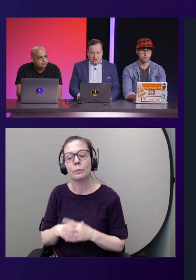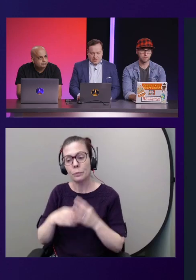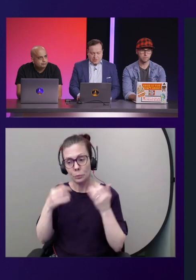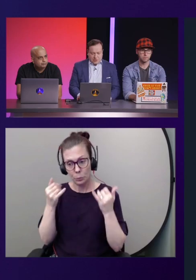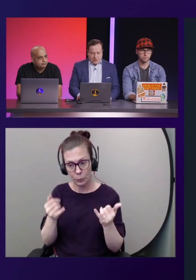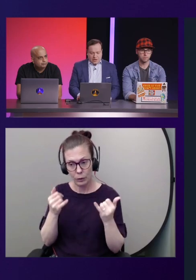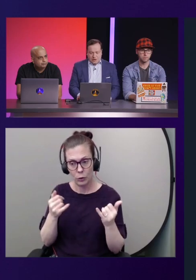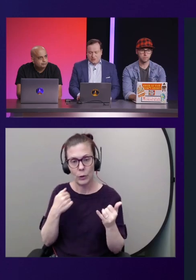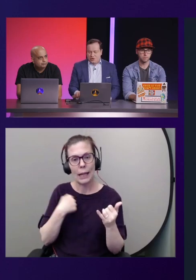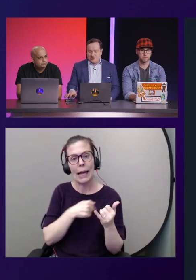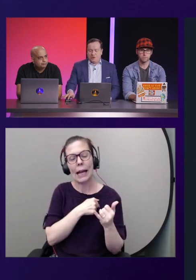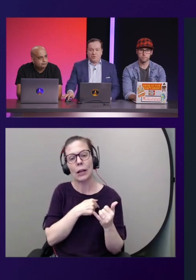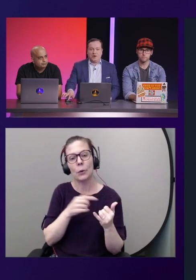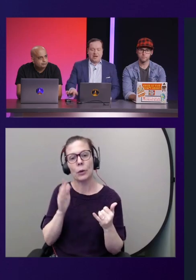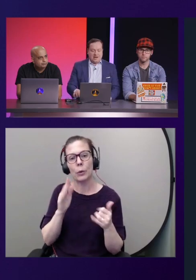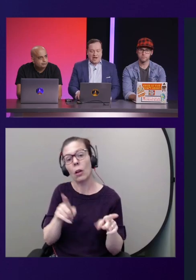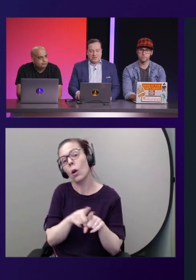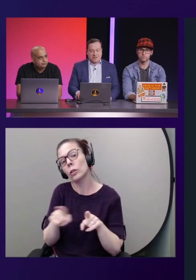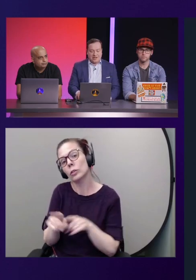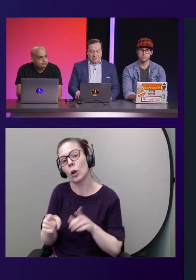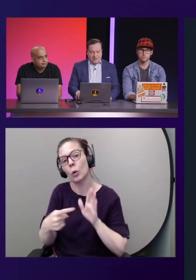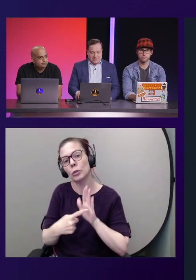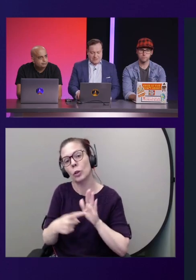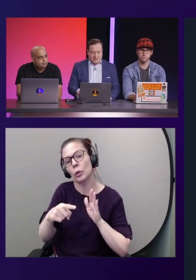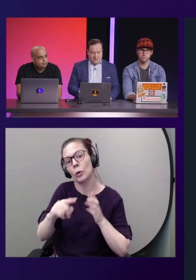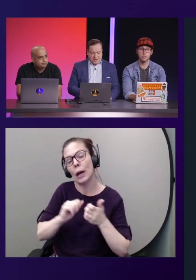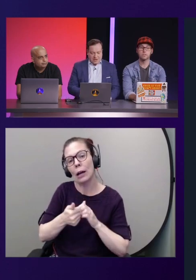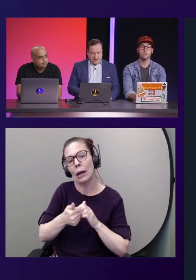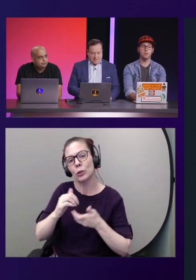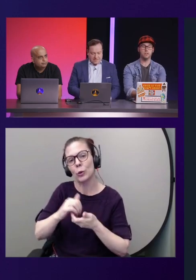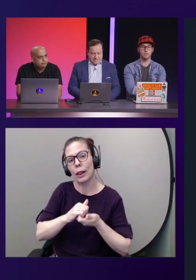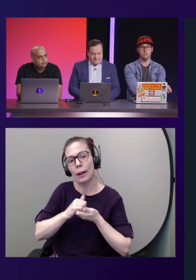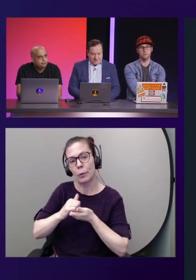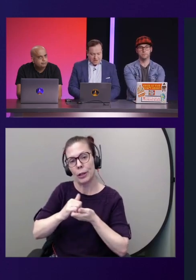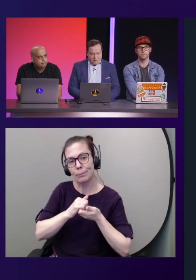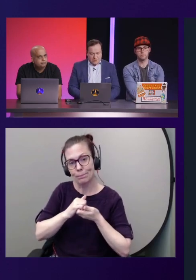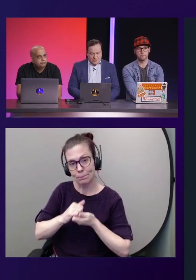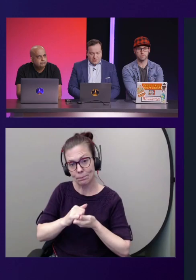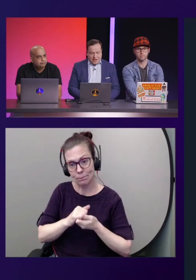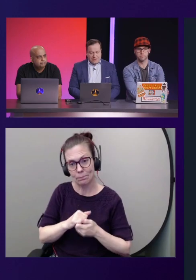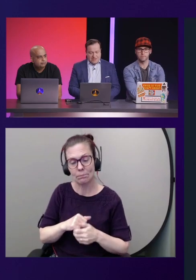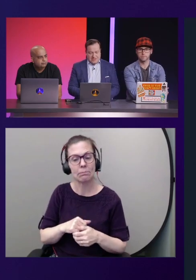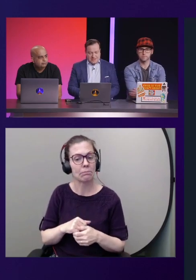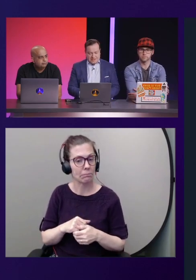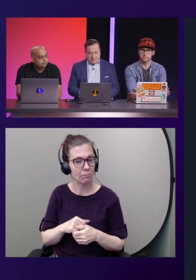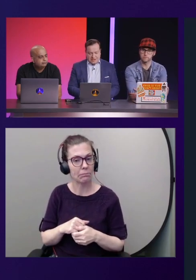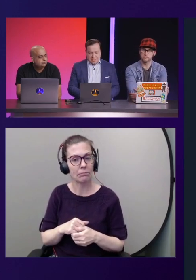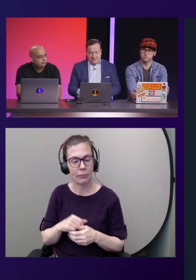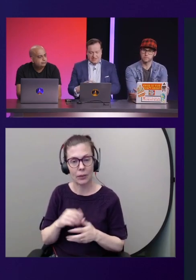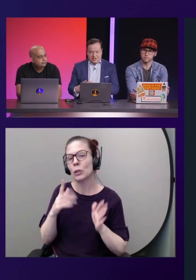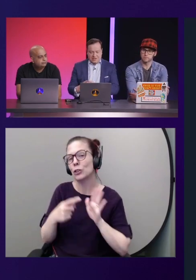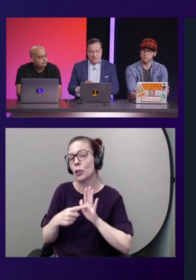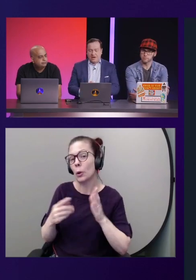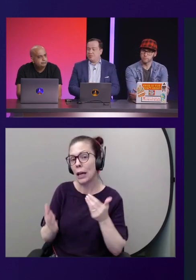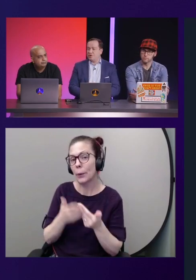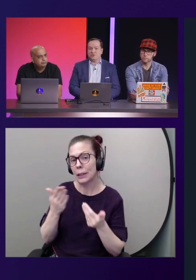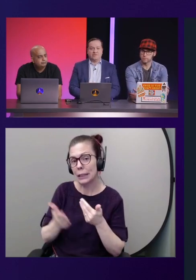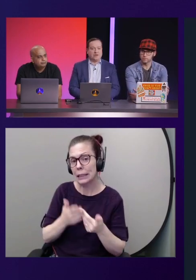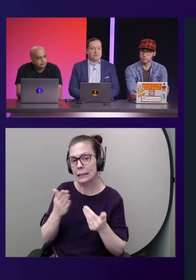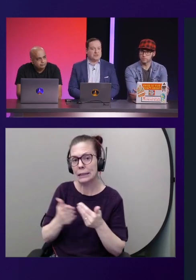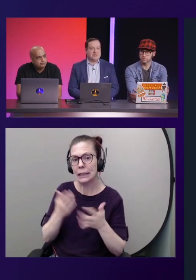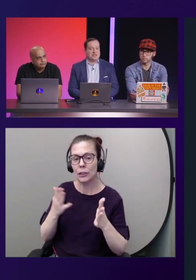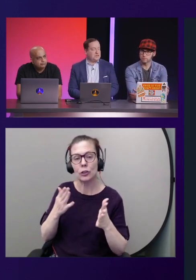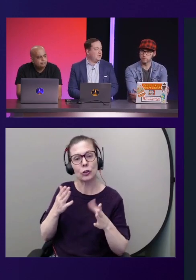to also show you how to collaborate. So we're going to show you how easy it is to onboard